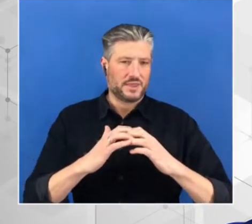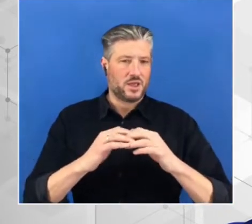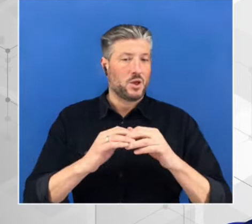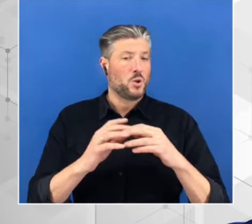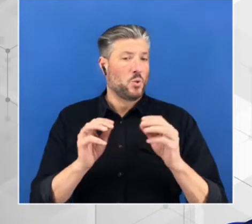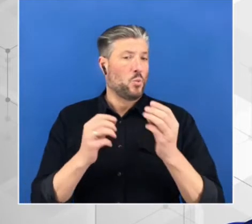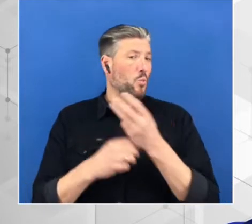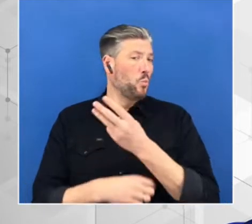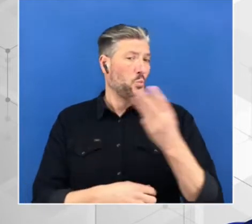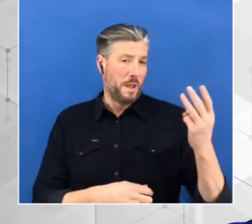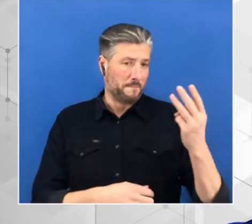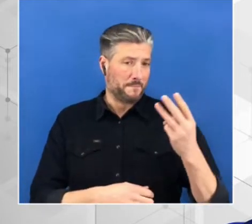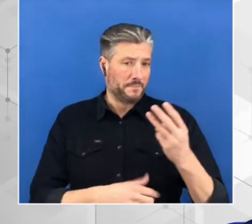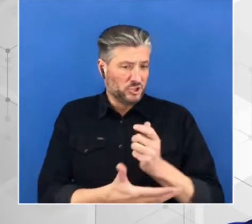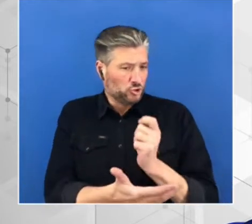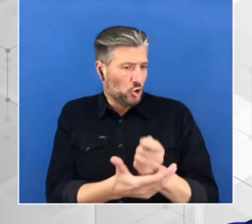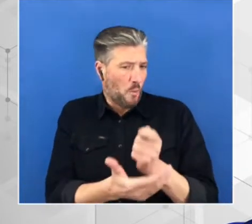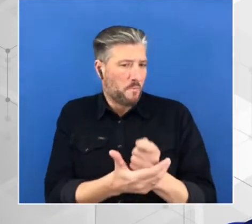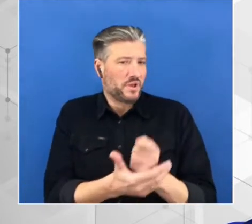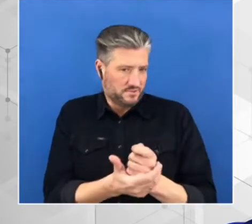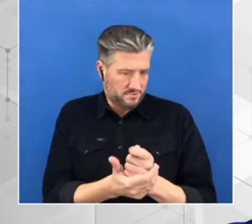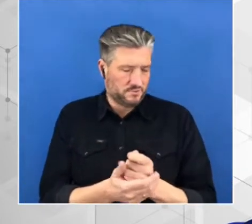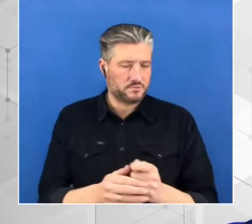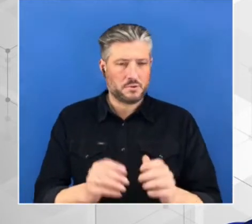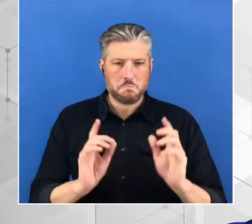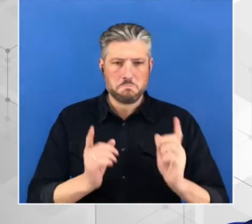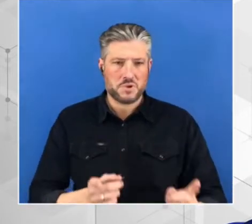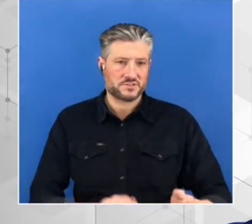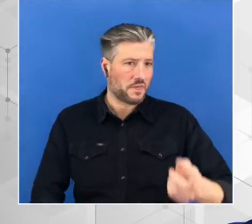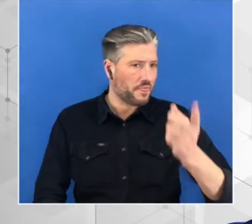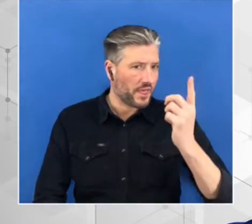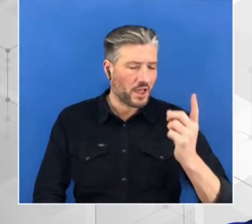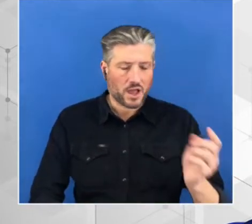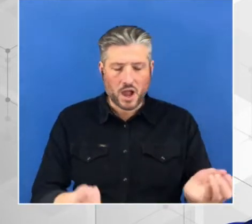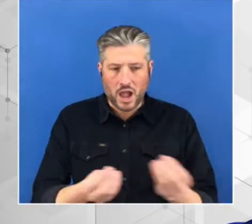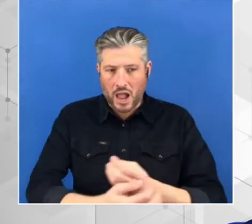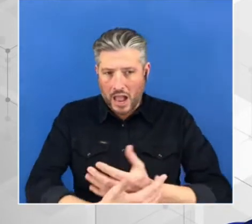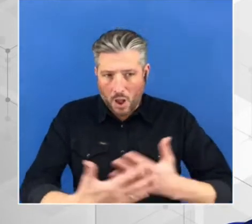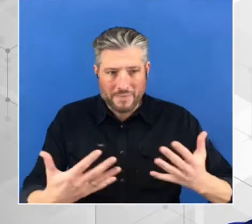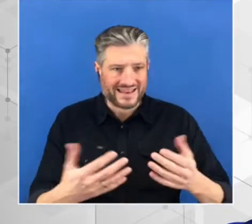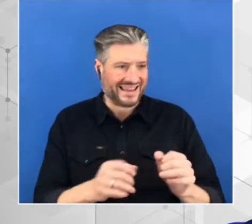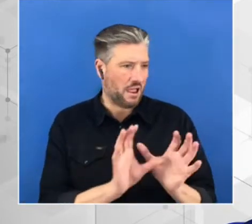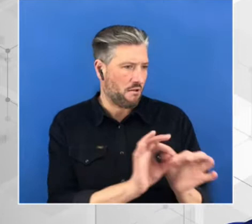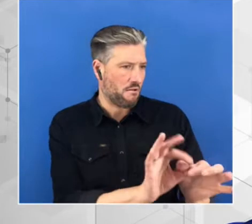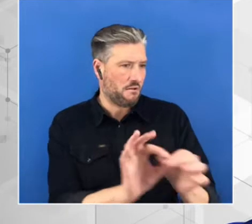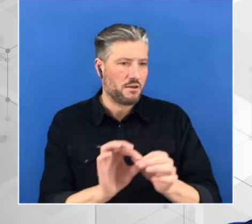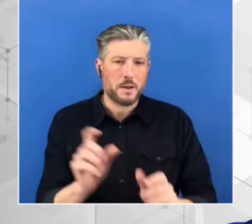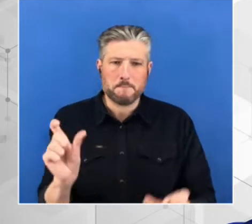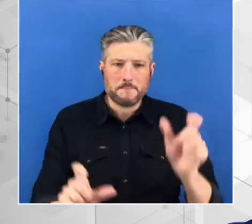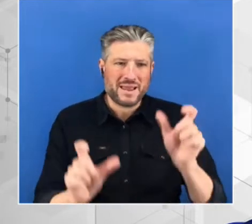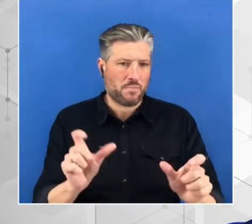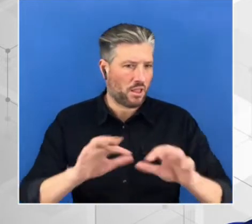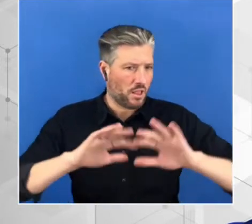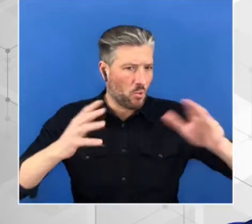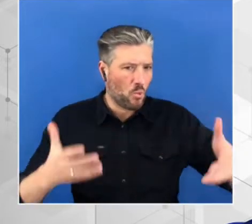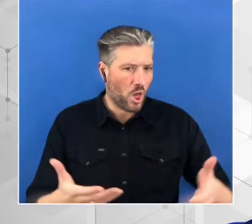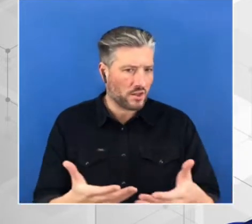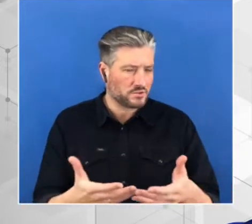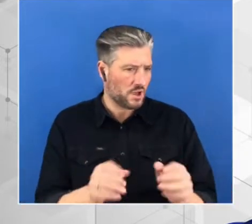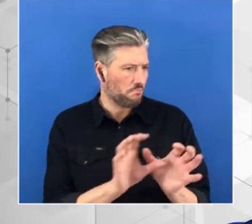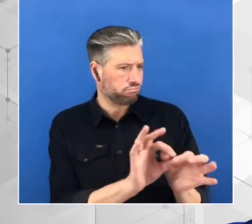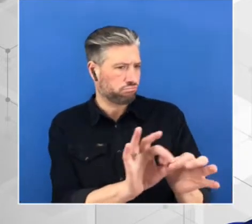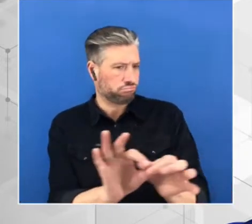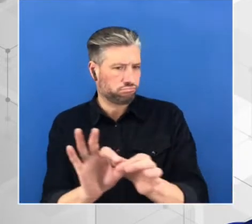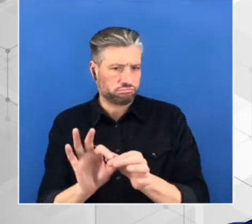we want to reach as much people as possible, and we need to consider that these